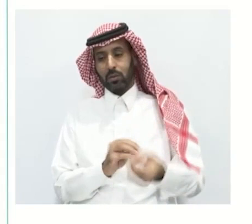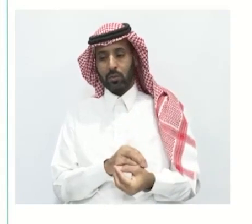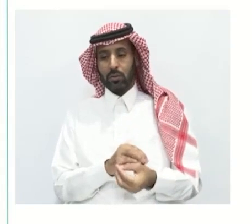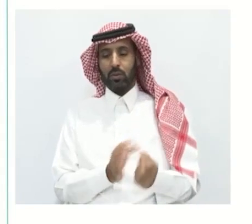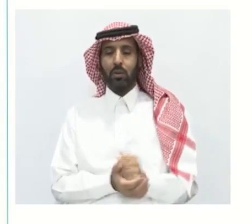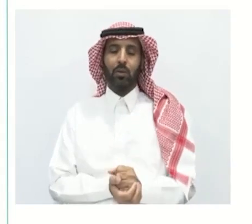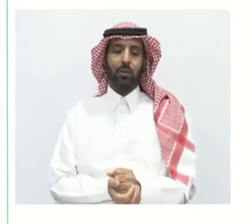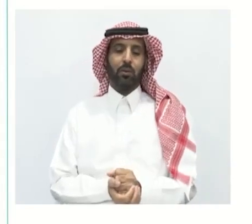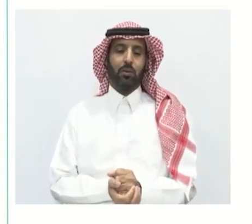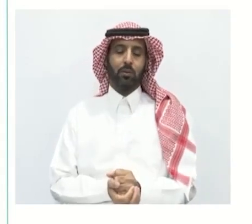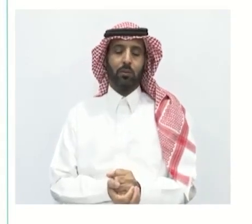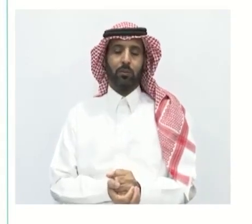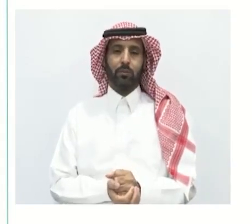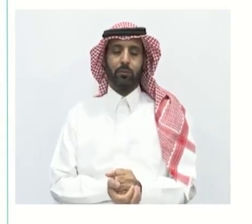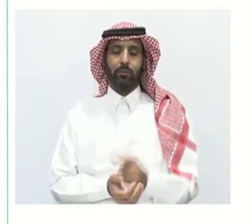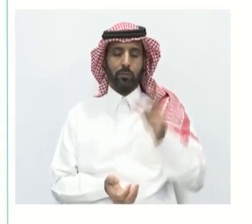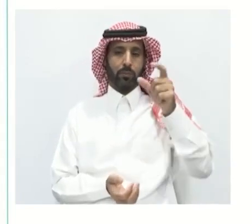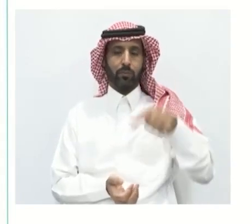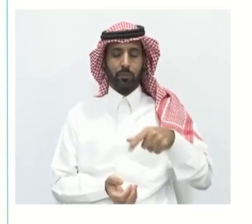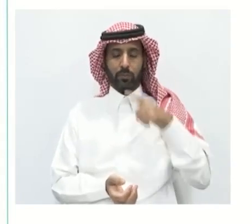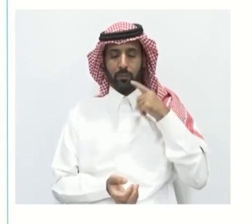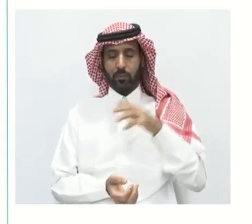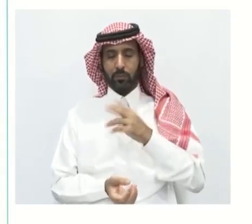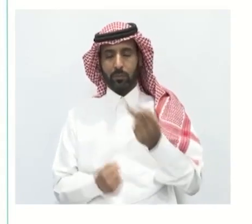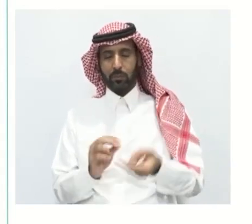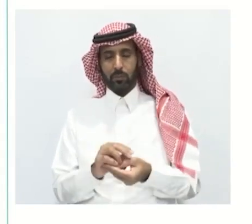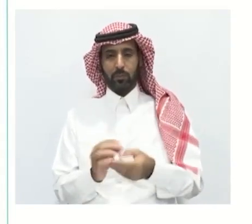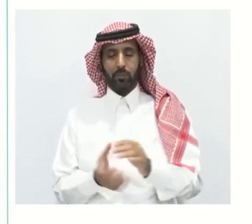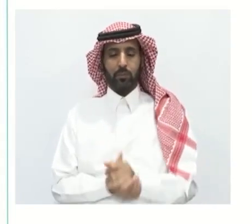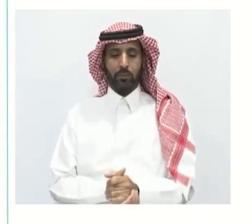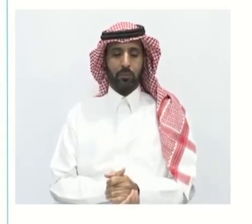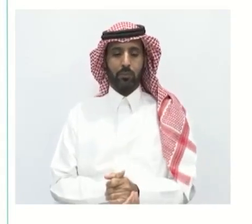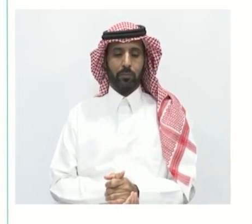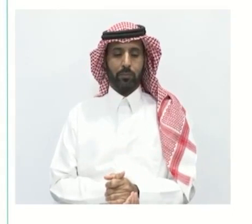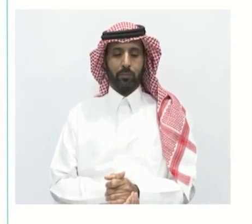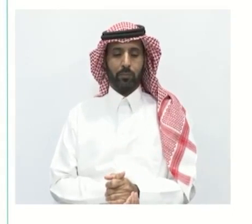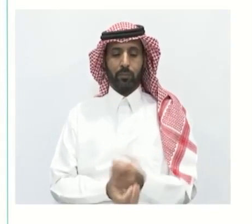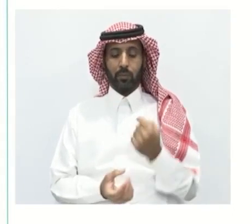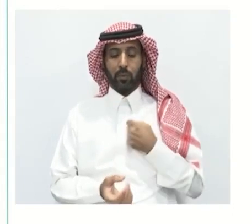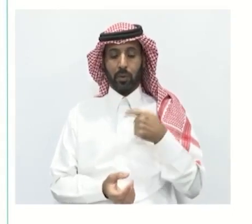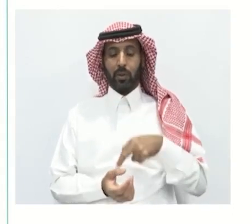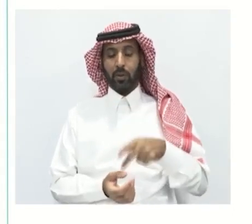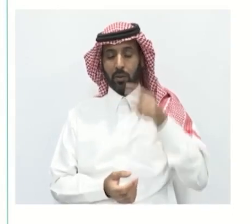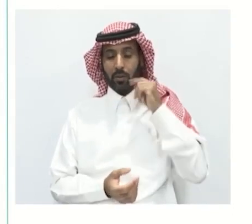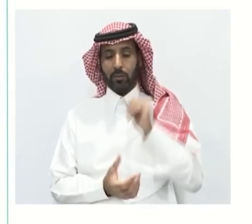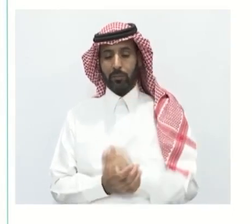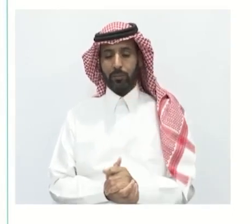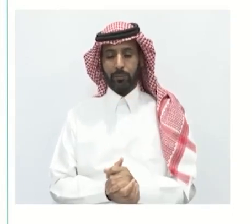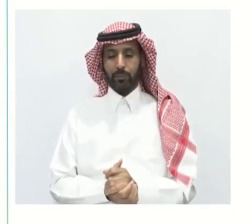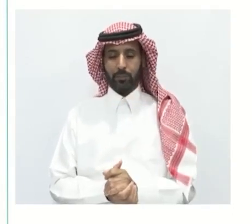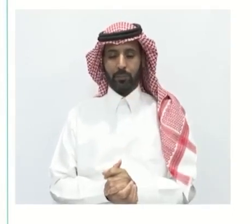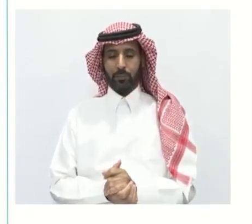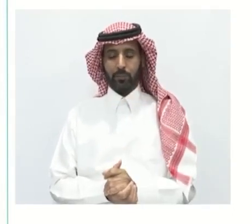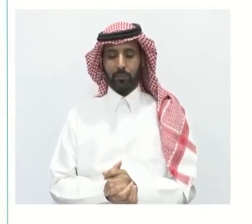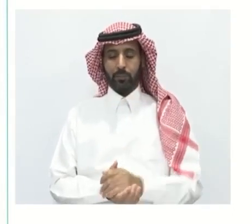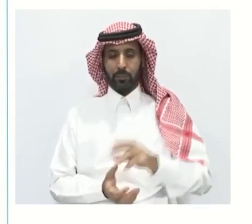be, and then you put the state afraid of elevators. I always took the stairs instead.